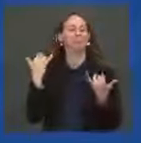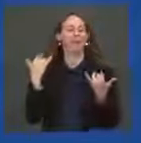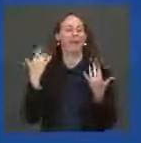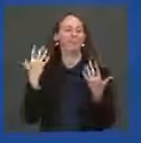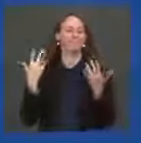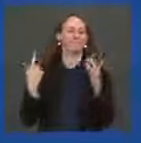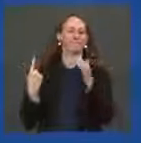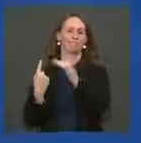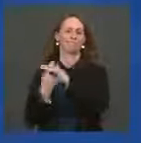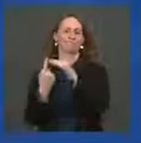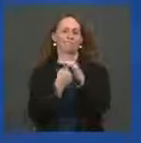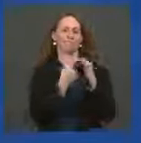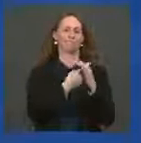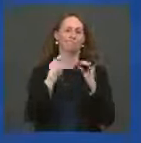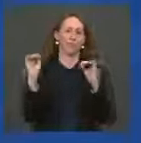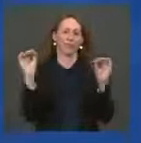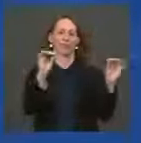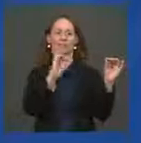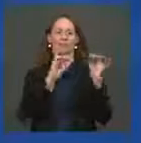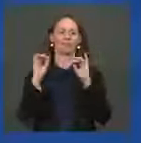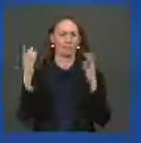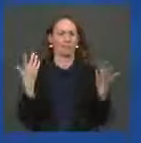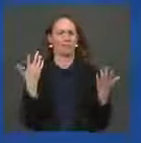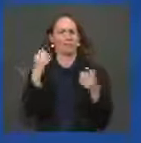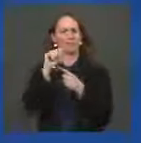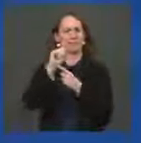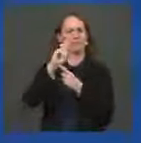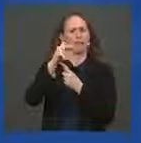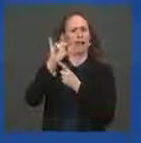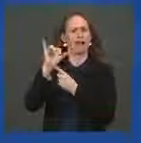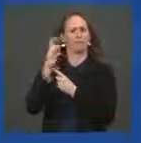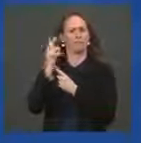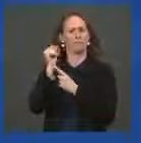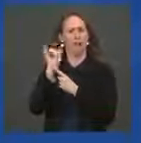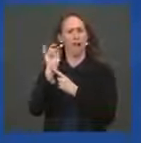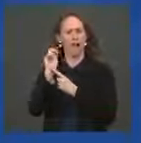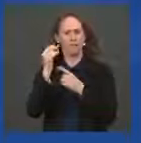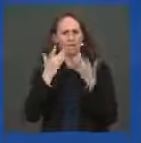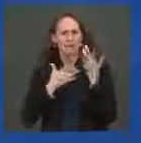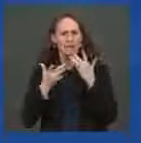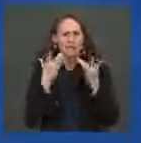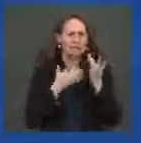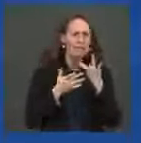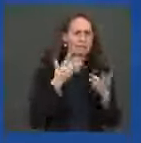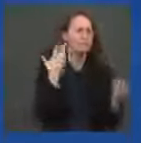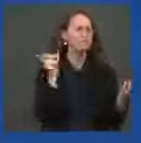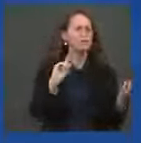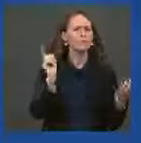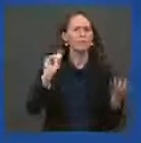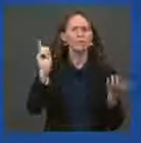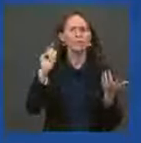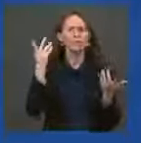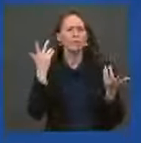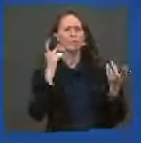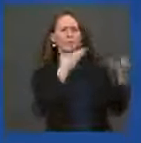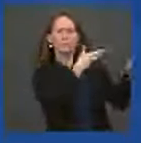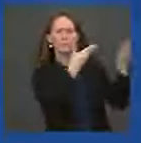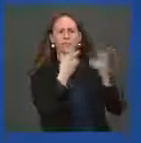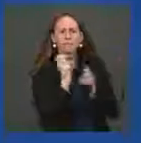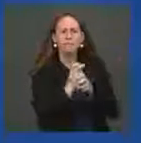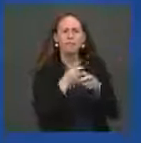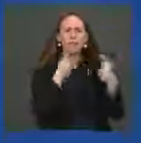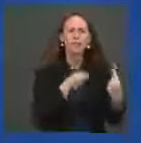chains and how hard it is to get a range of things from a toaster to sneakers to bicycles